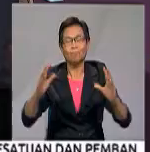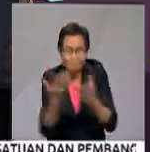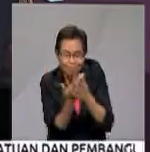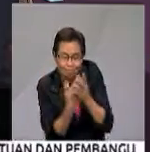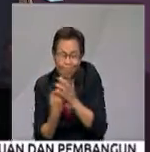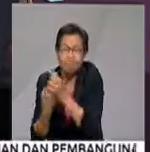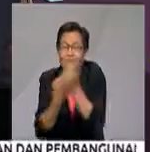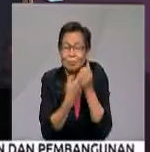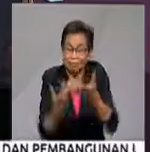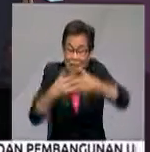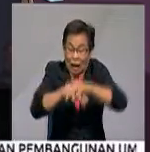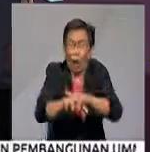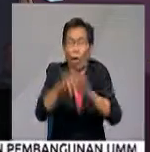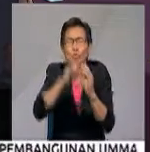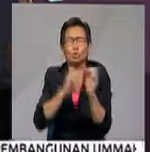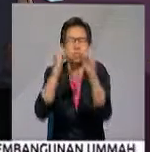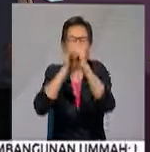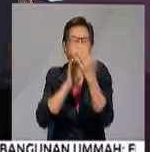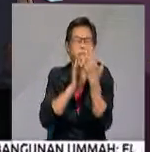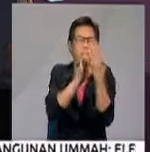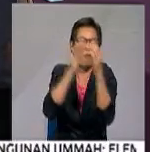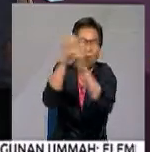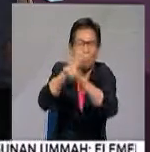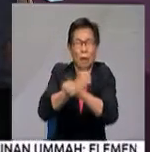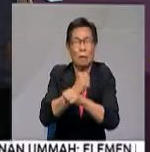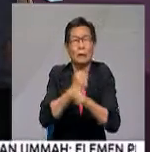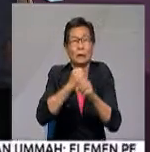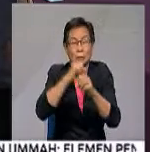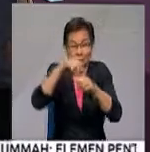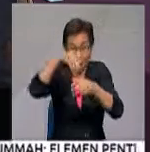pelbagai cabaran dalam dunia yang sangat kompleks.